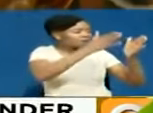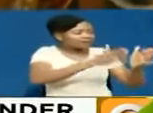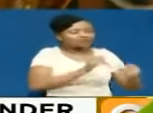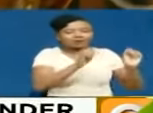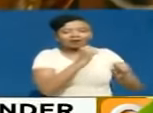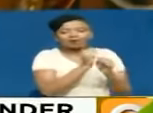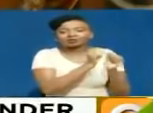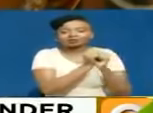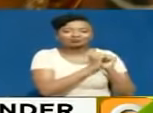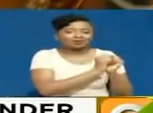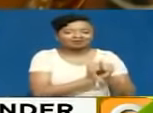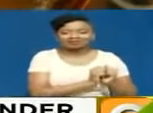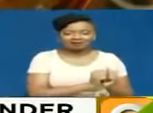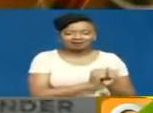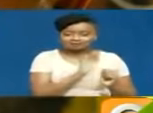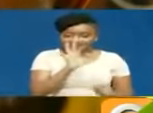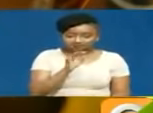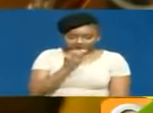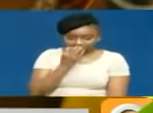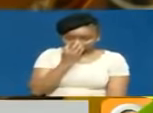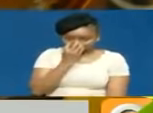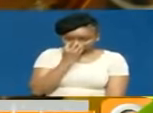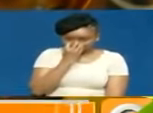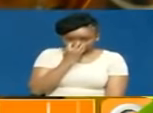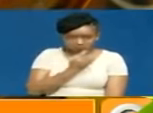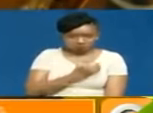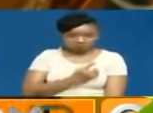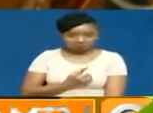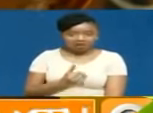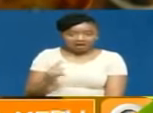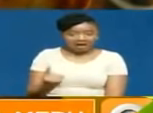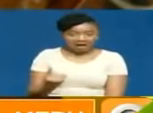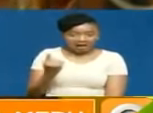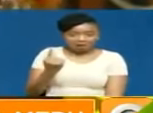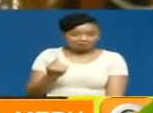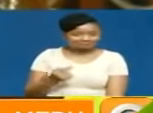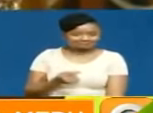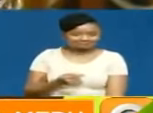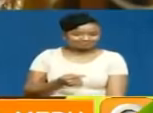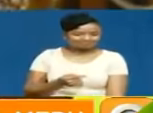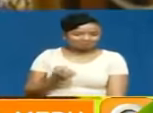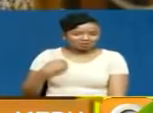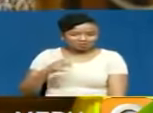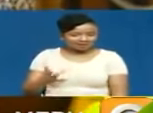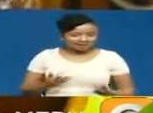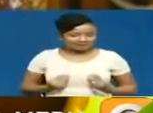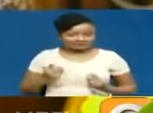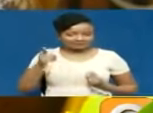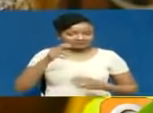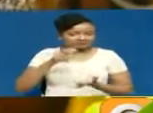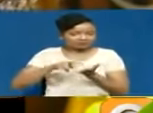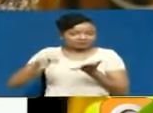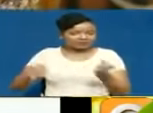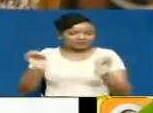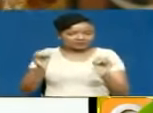term. Ruto is not himself. Ruto is an institution. He's not himself. We will not allow him to resign. That